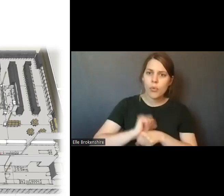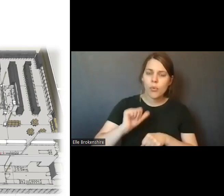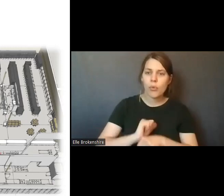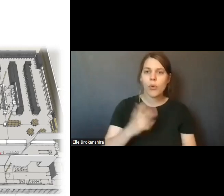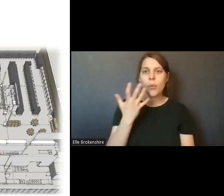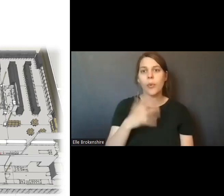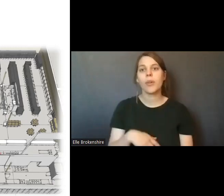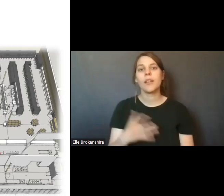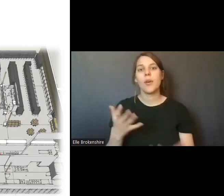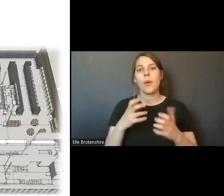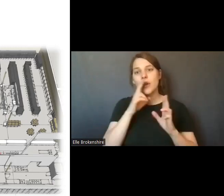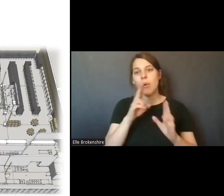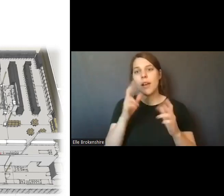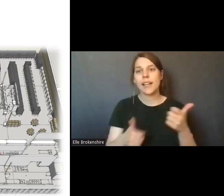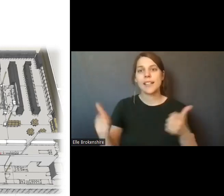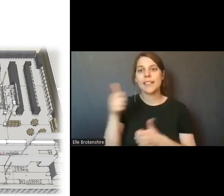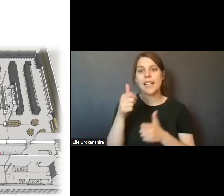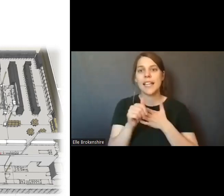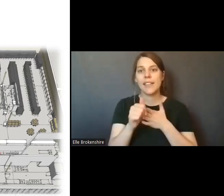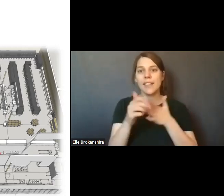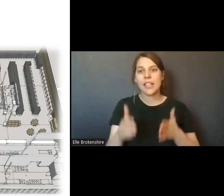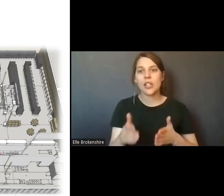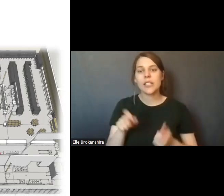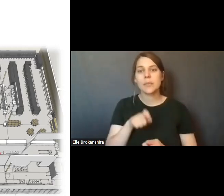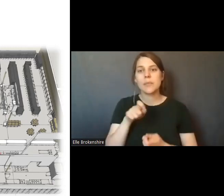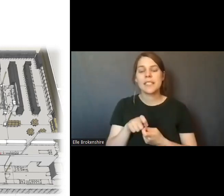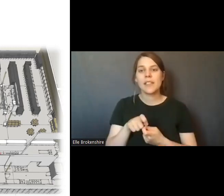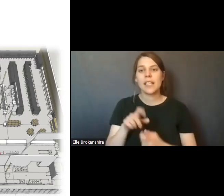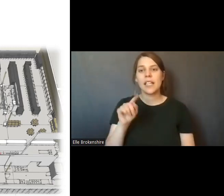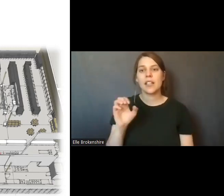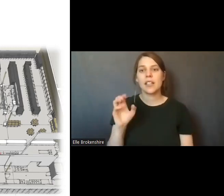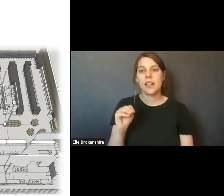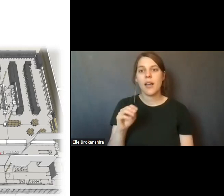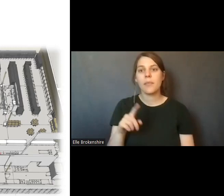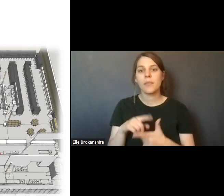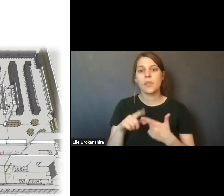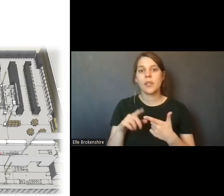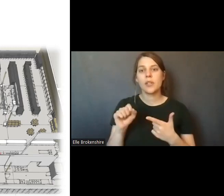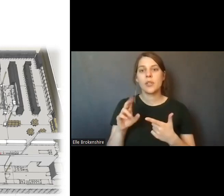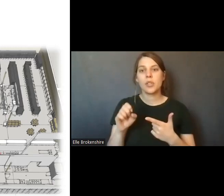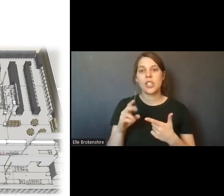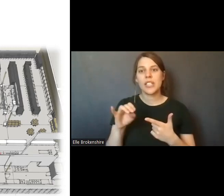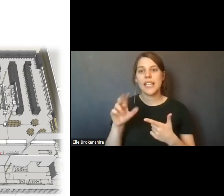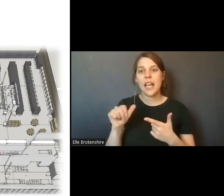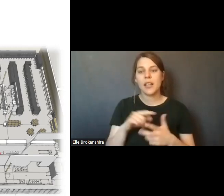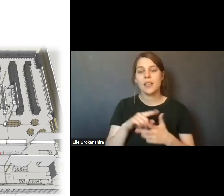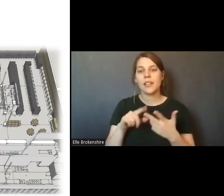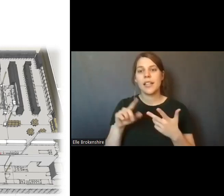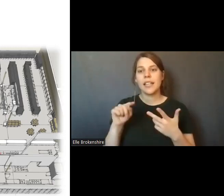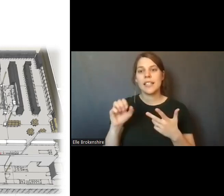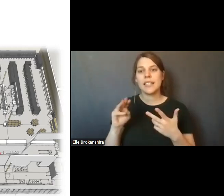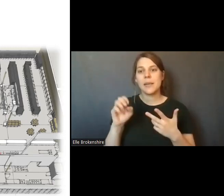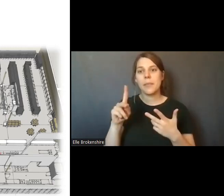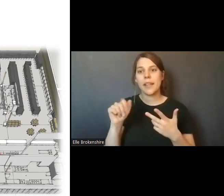leadership, particularly Tom Link, Sushila Namani Stenger, and Tanika Harris for their